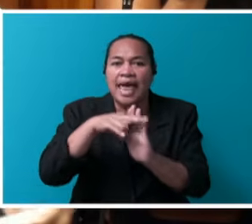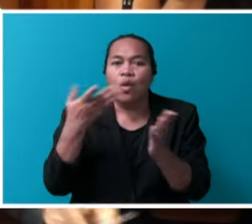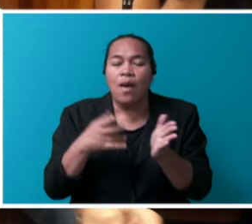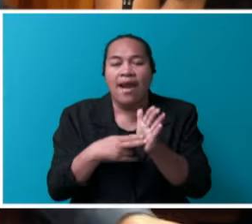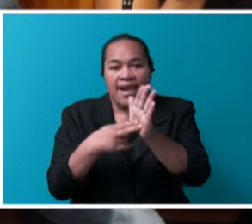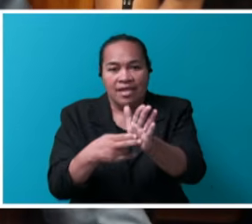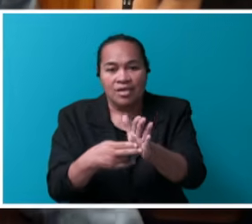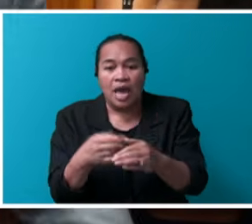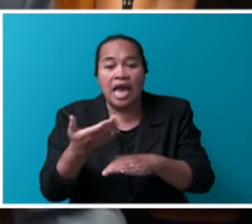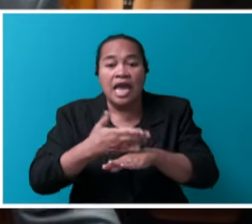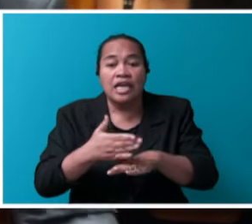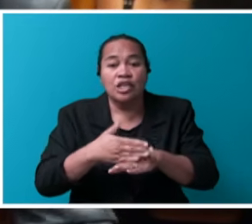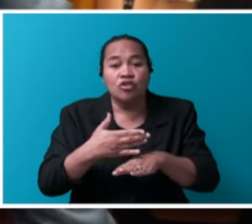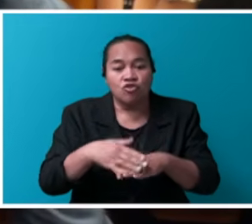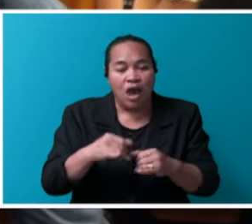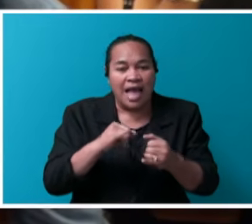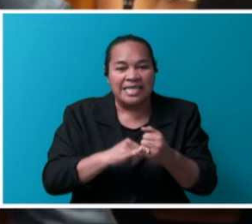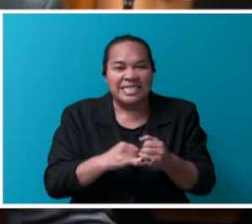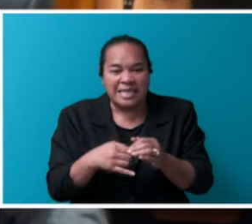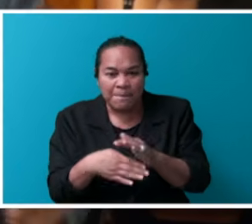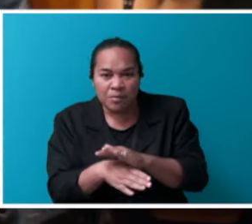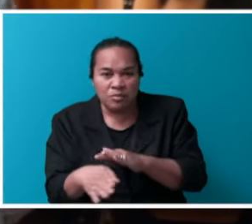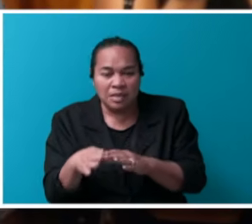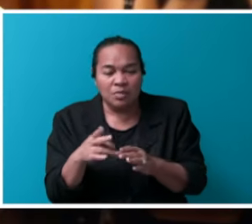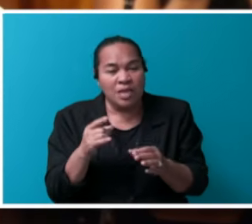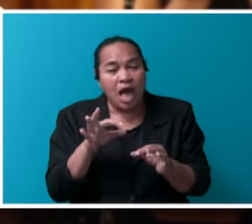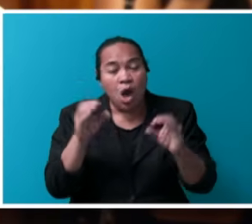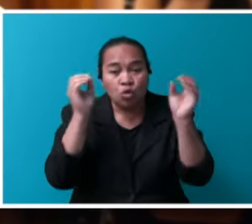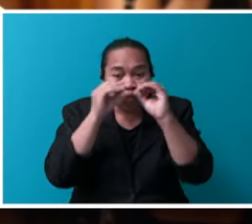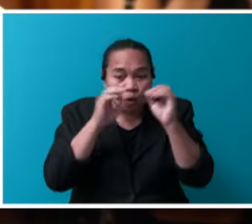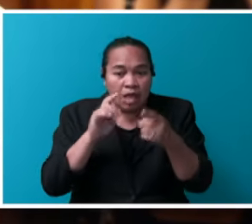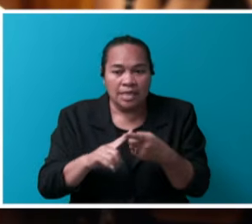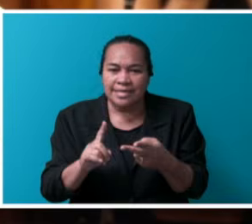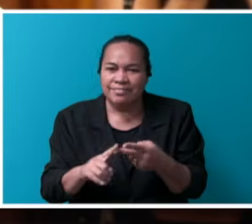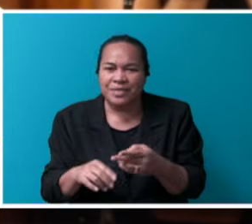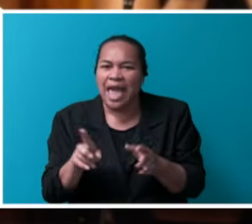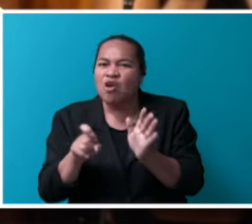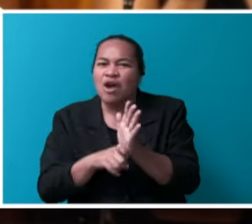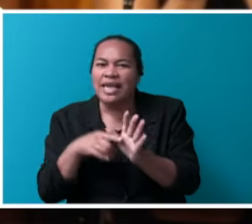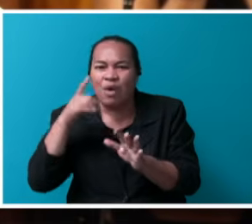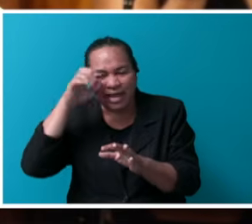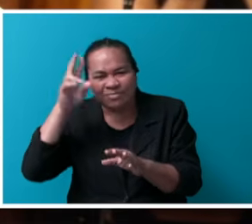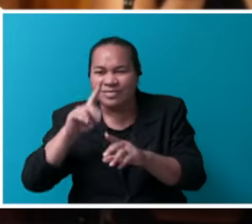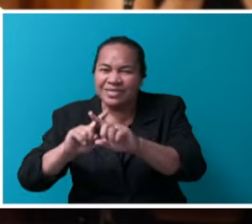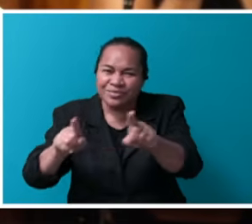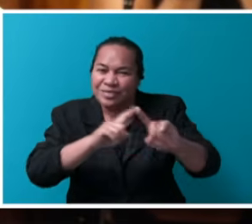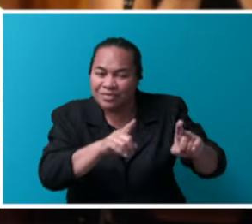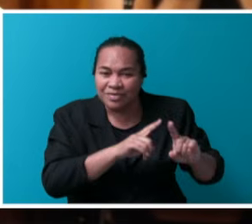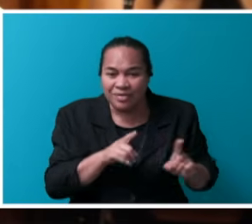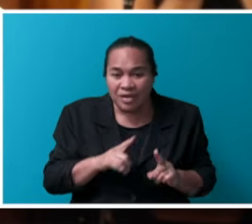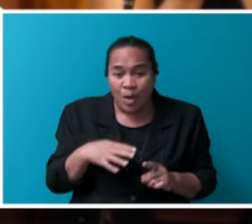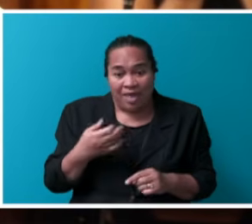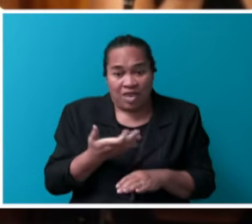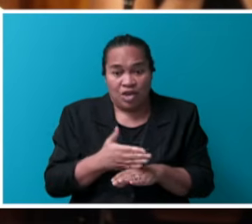new submarine cable project by Google, and resort projects across Reki-Reki, Naisoso, and Lambasa. In addition, we have a new